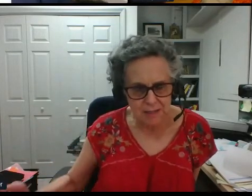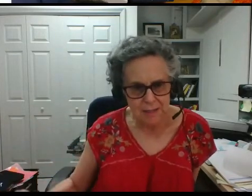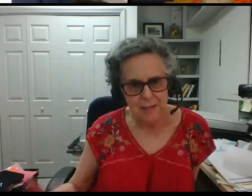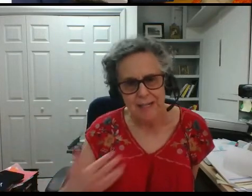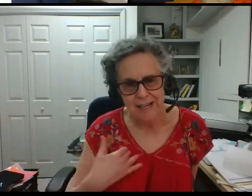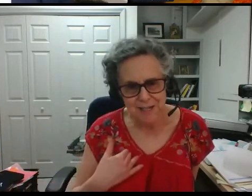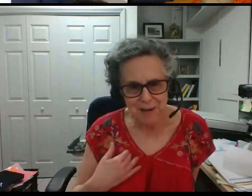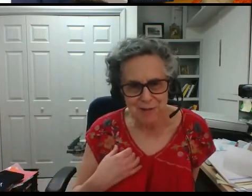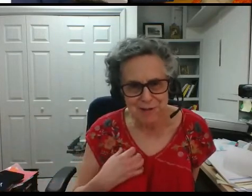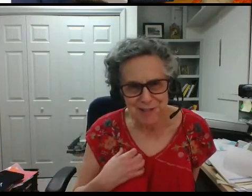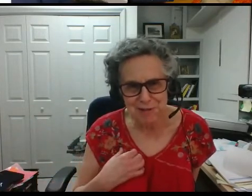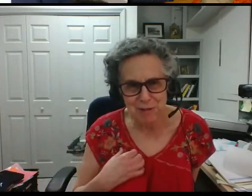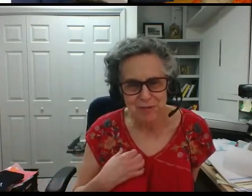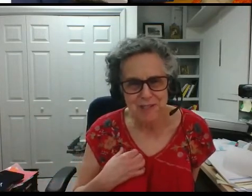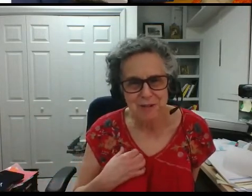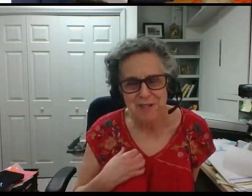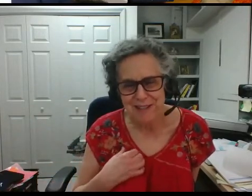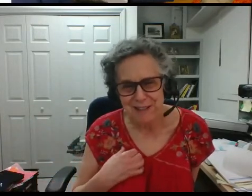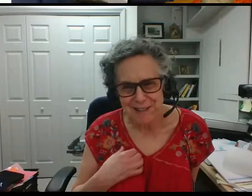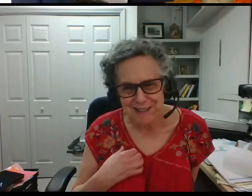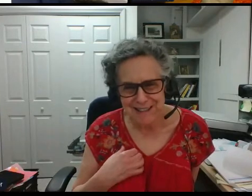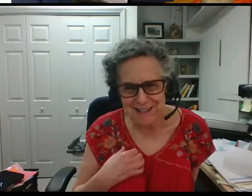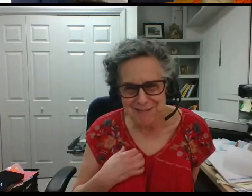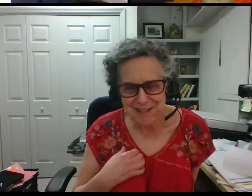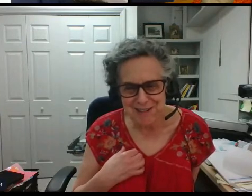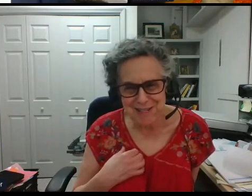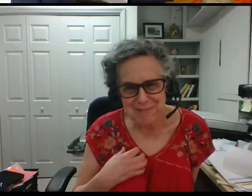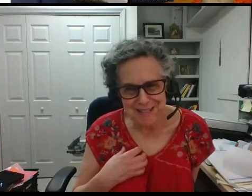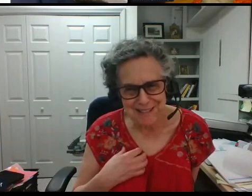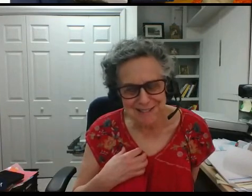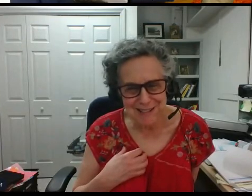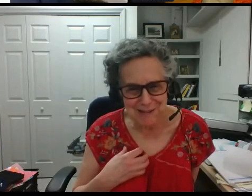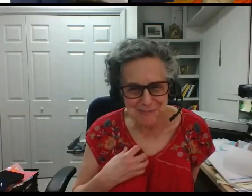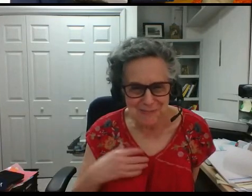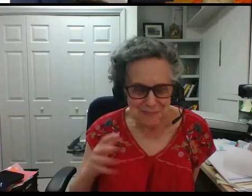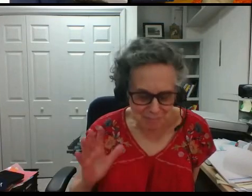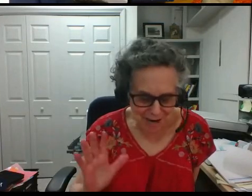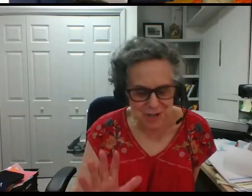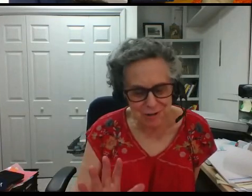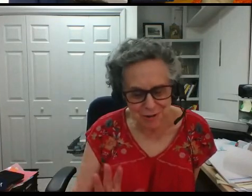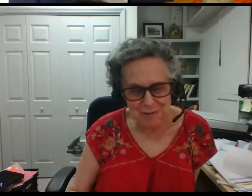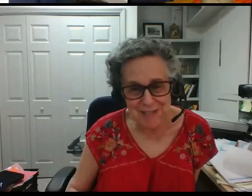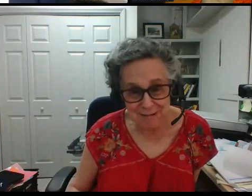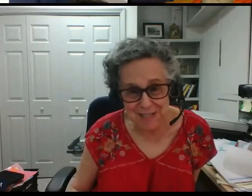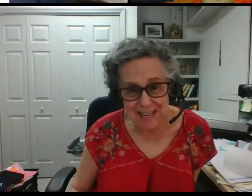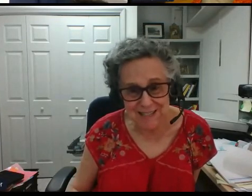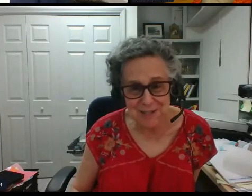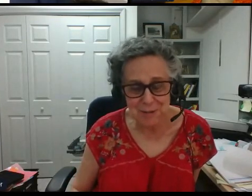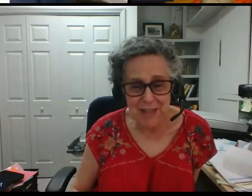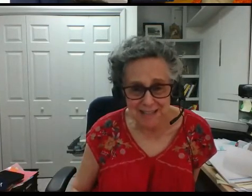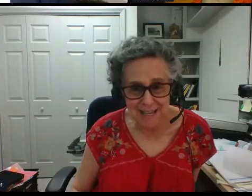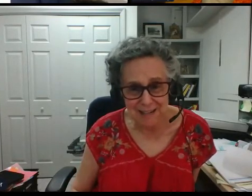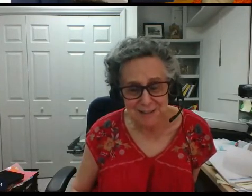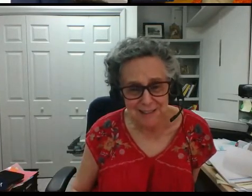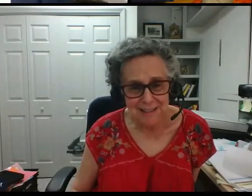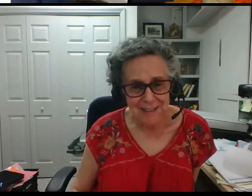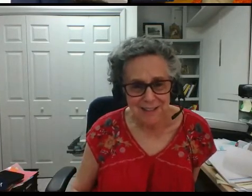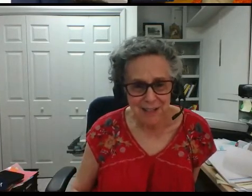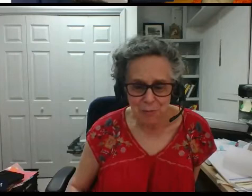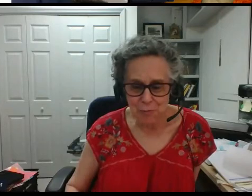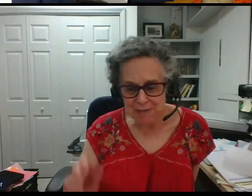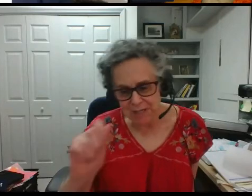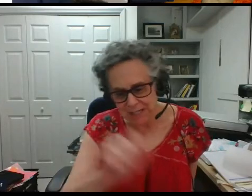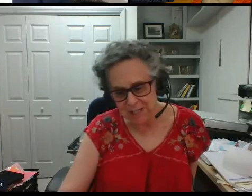who deals with funders, there's a big pressure, almost, I would say, to do that now. We need to